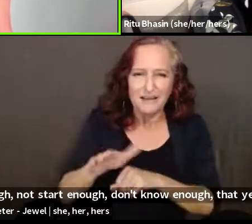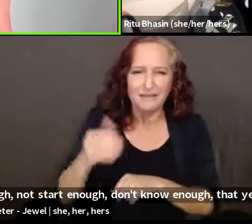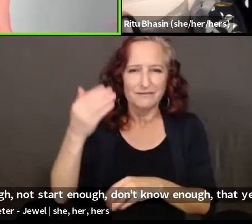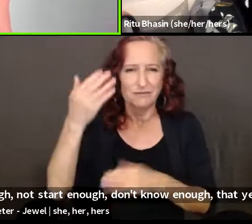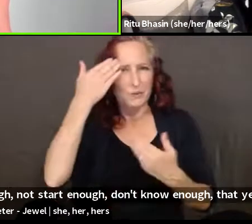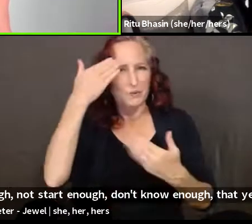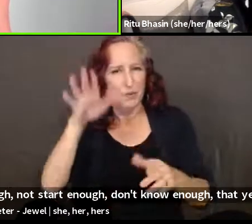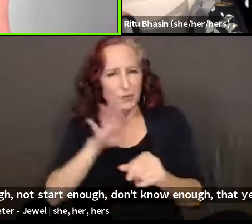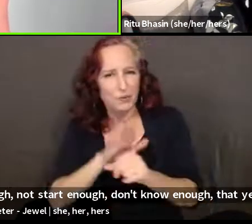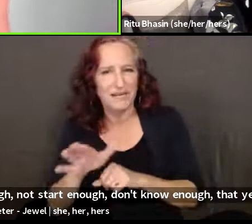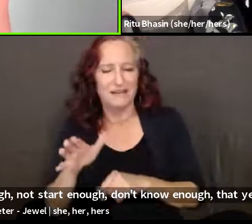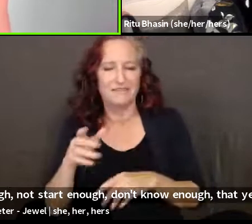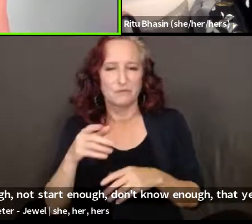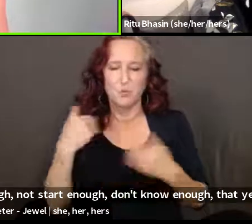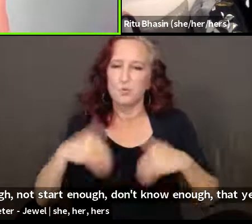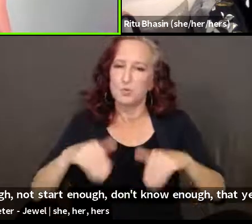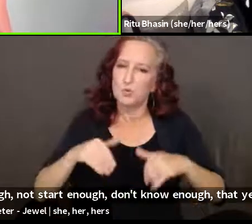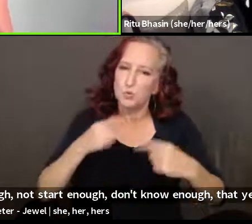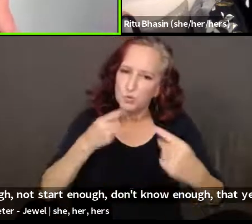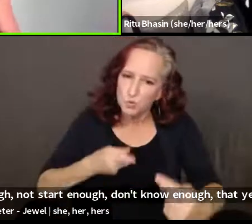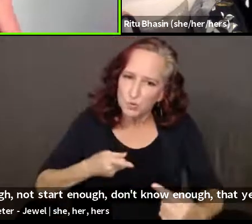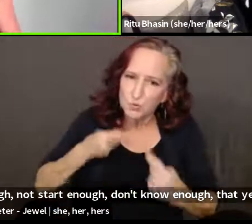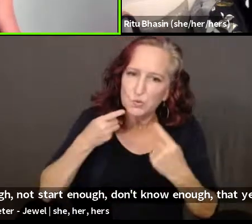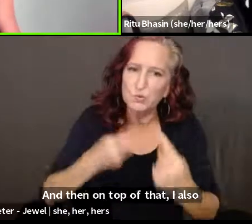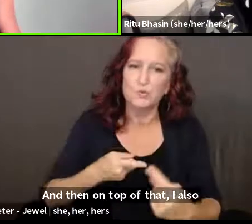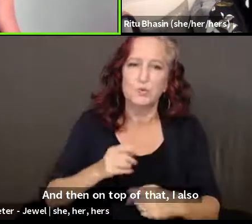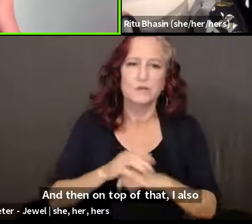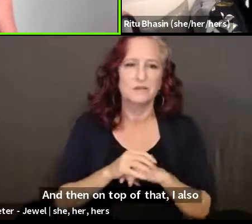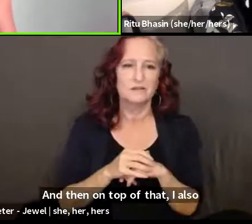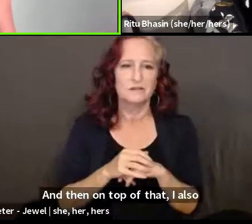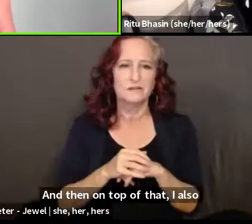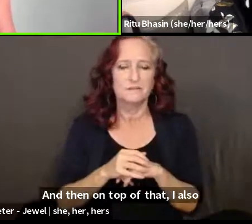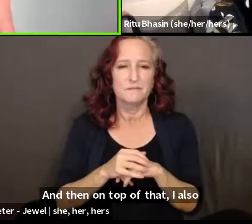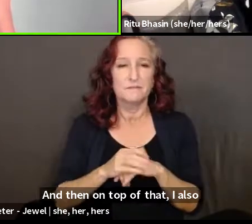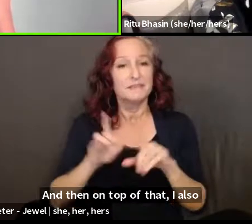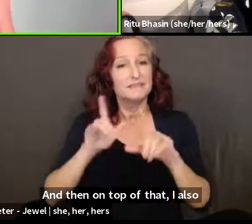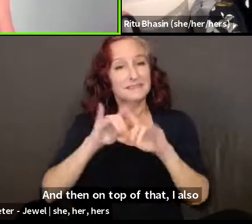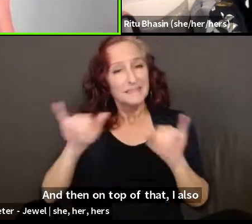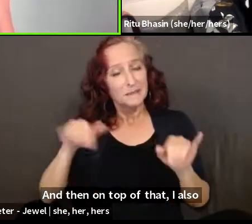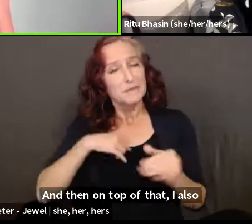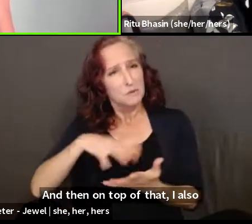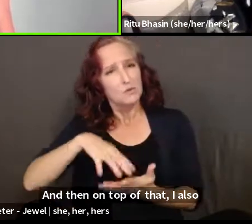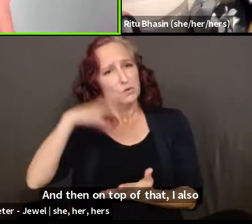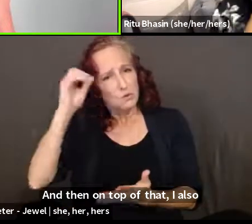I also learned about myself that,